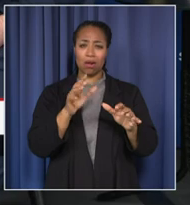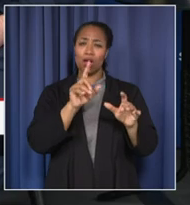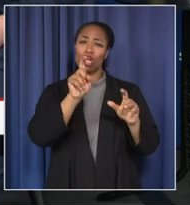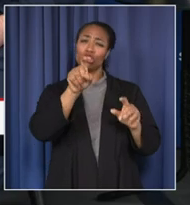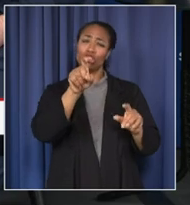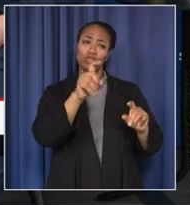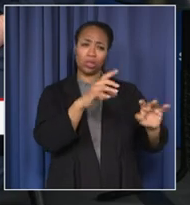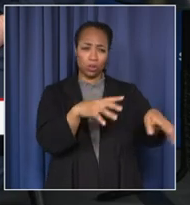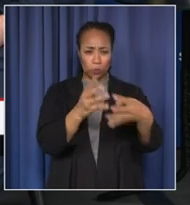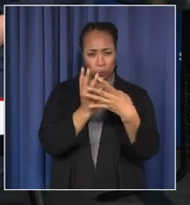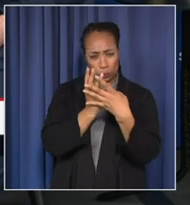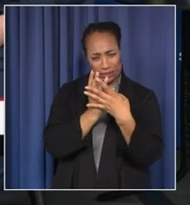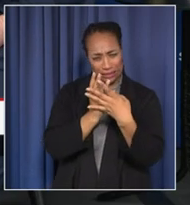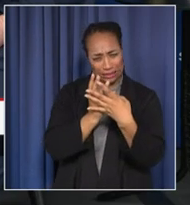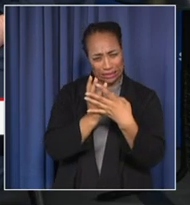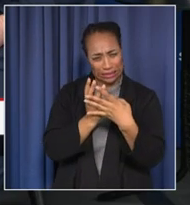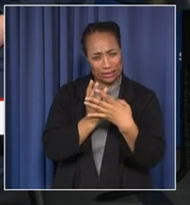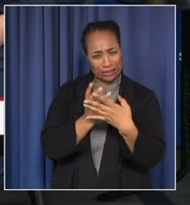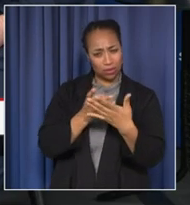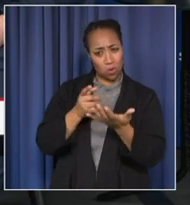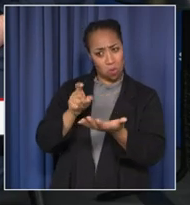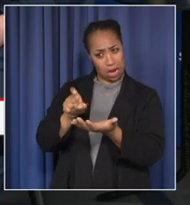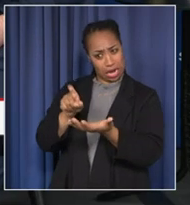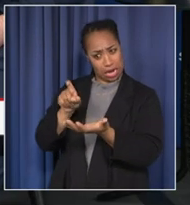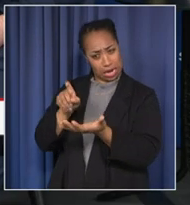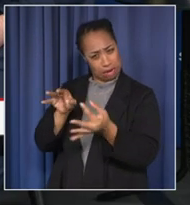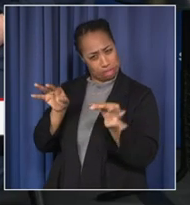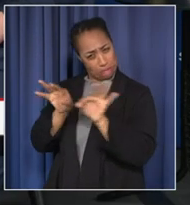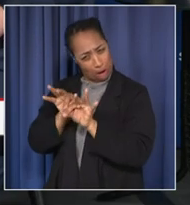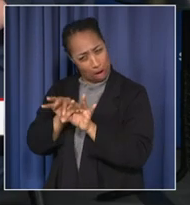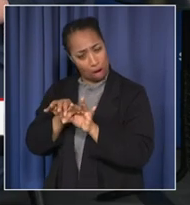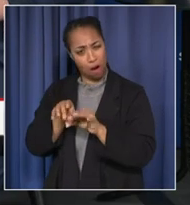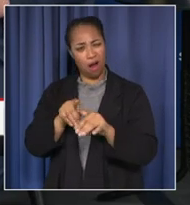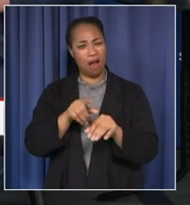in a orderly way and in a humane way.